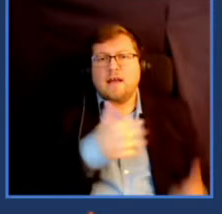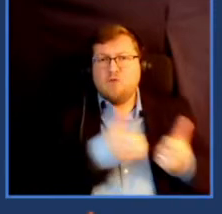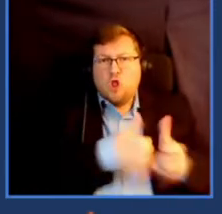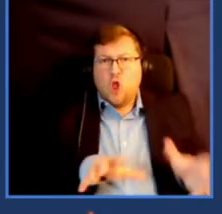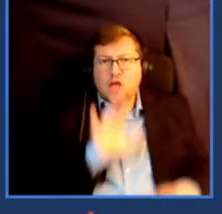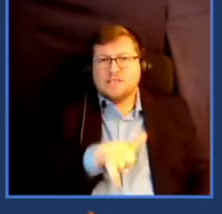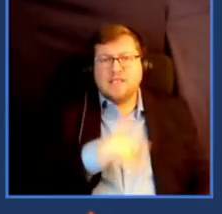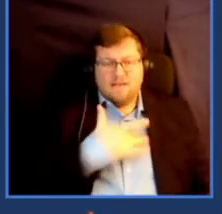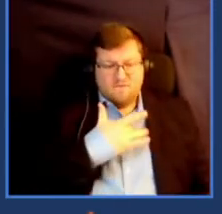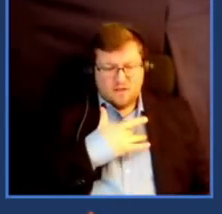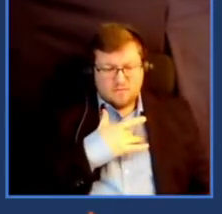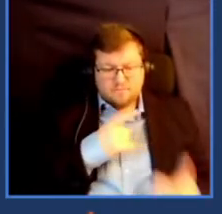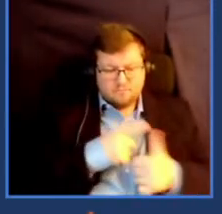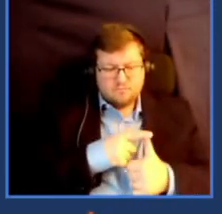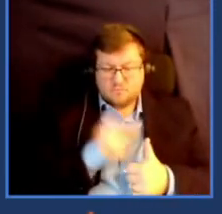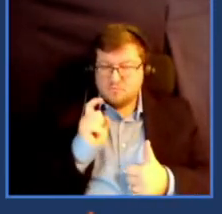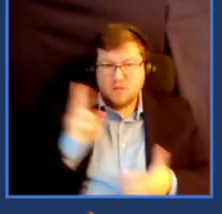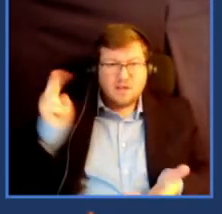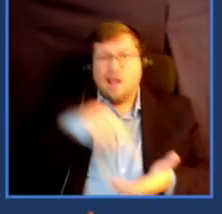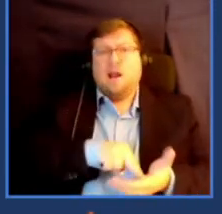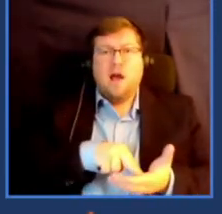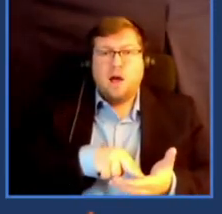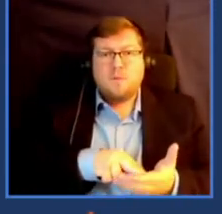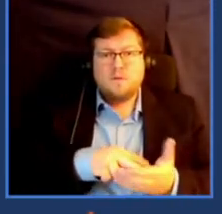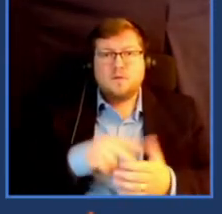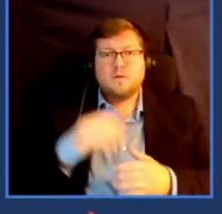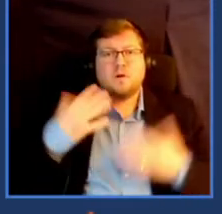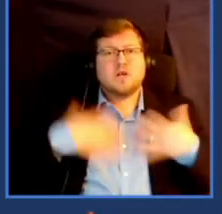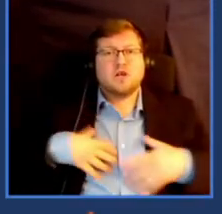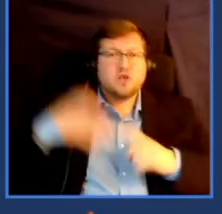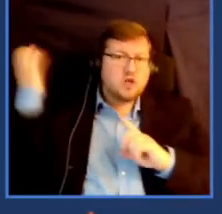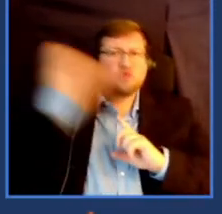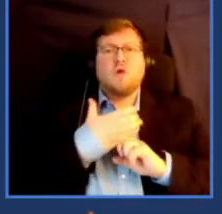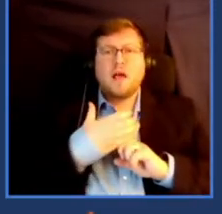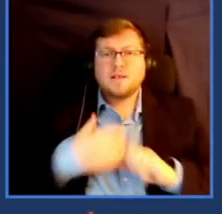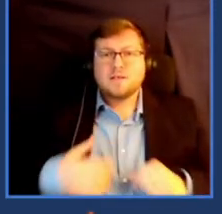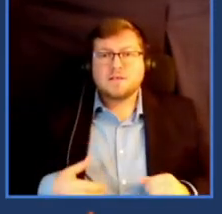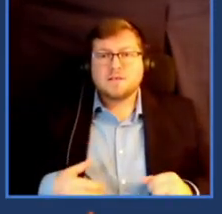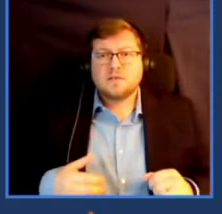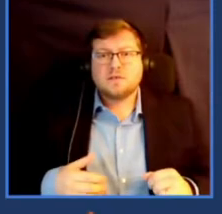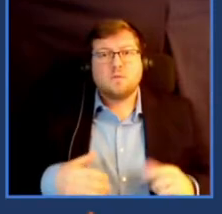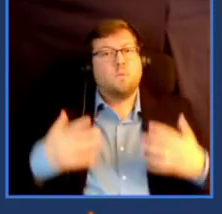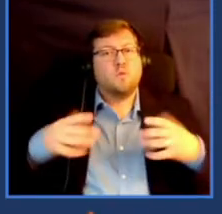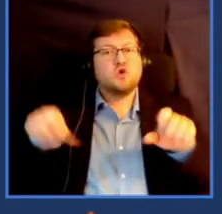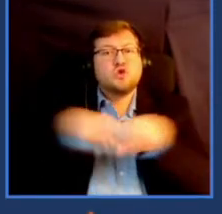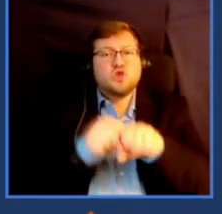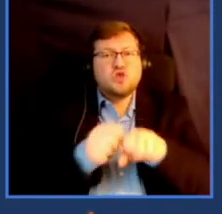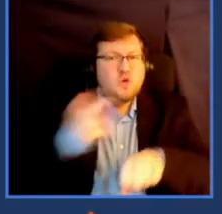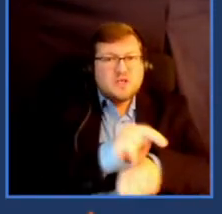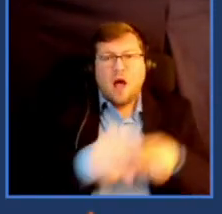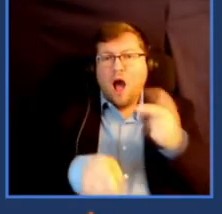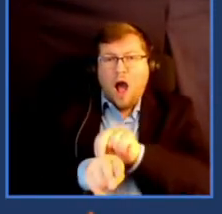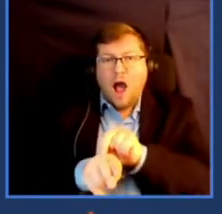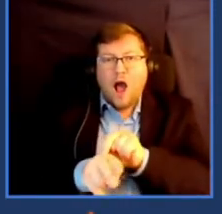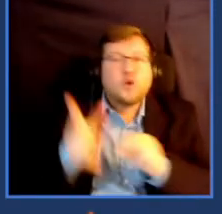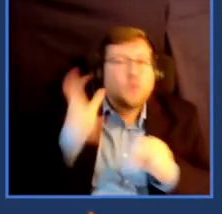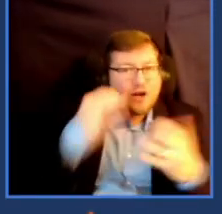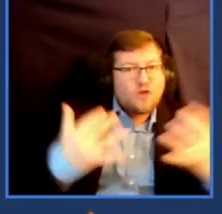up, get dressed, put shoes on, get